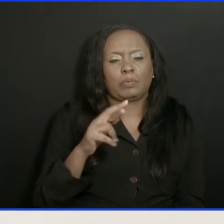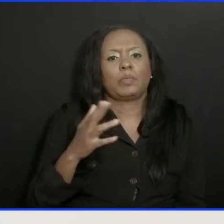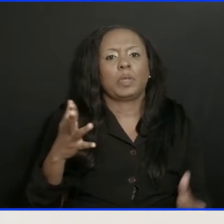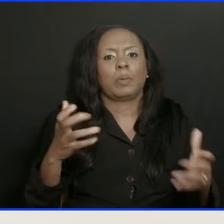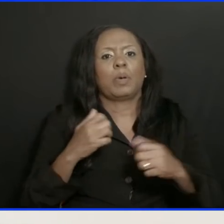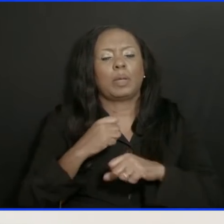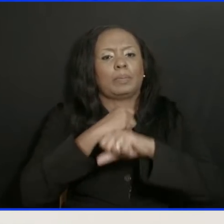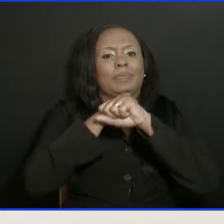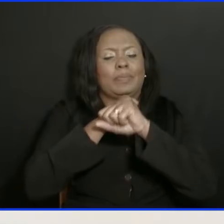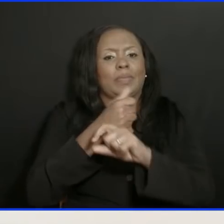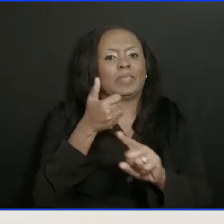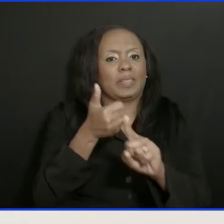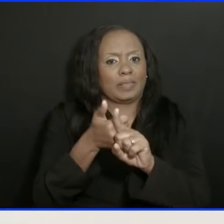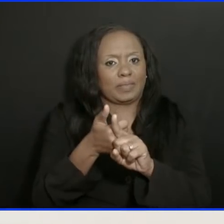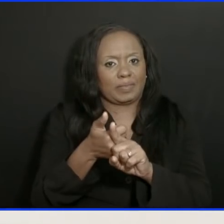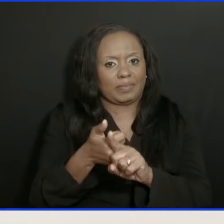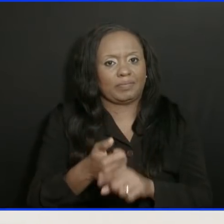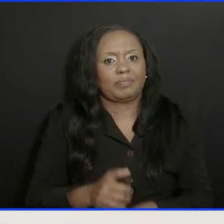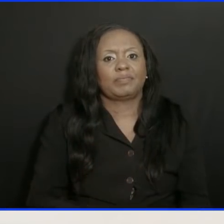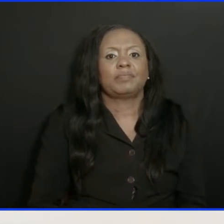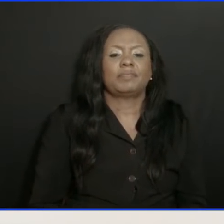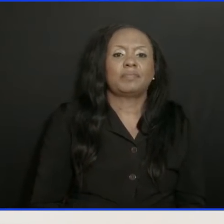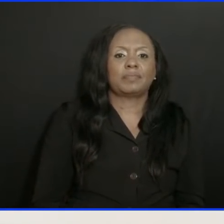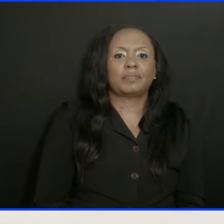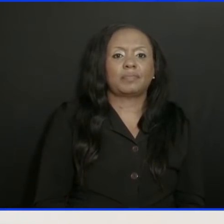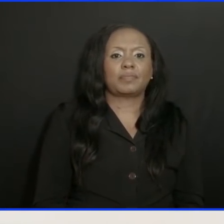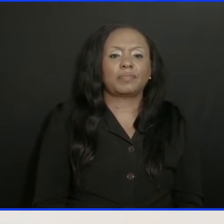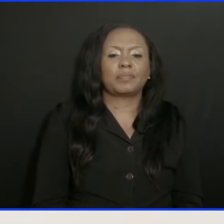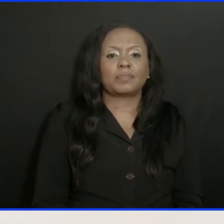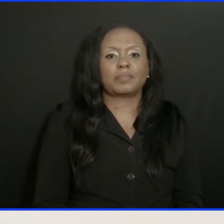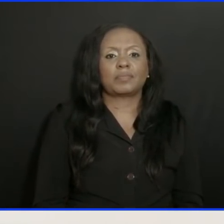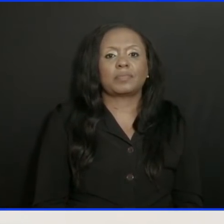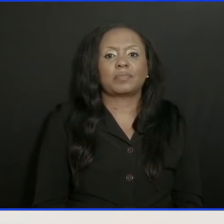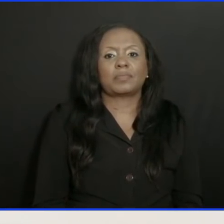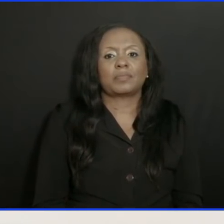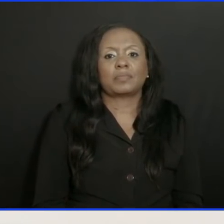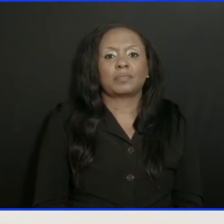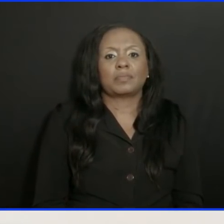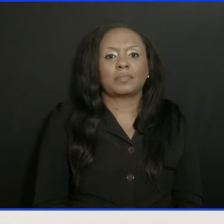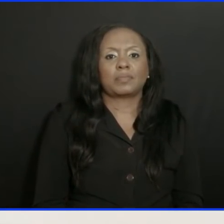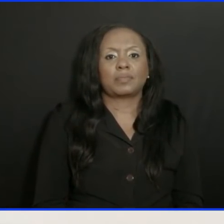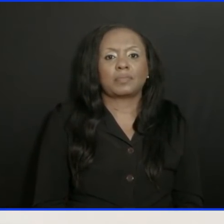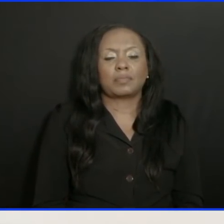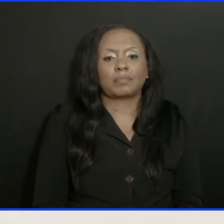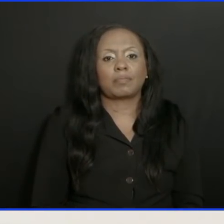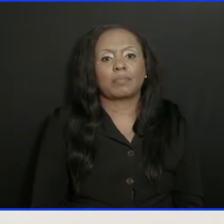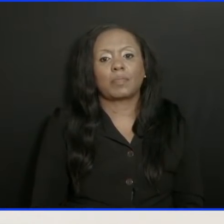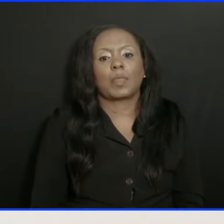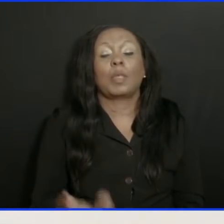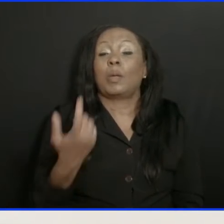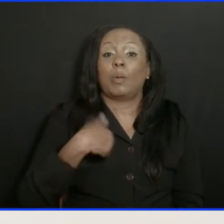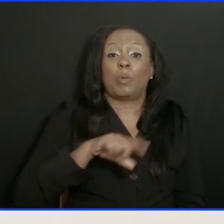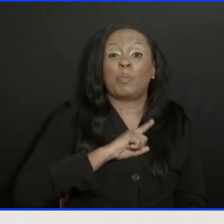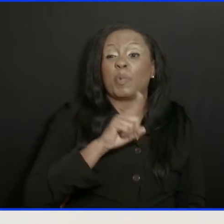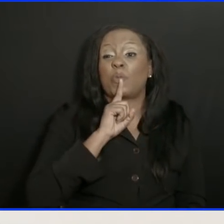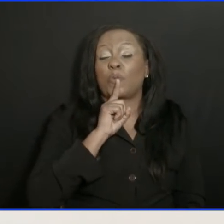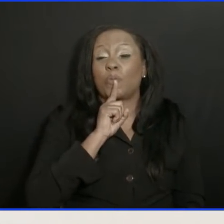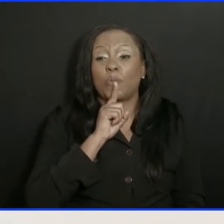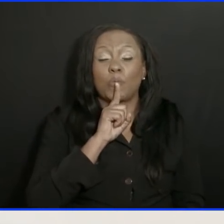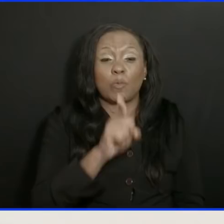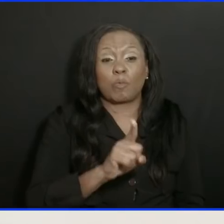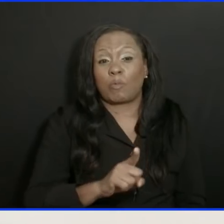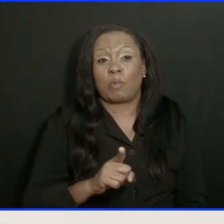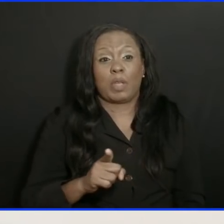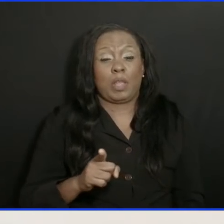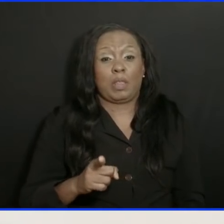ourselves. Many of you know that Barbados was way in front of the Caribbean. We were way in front of the Caribbean with respect